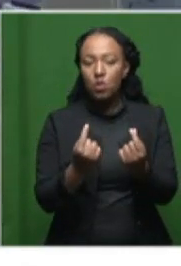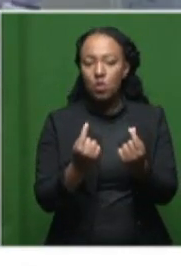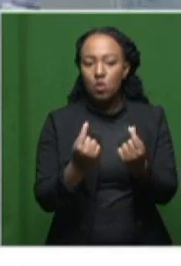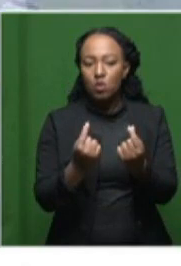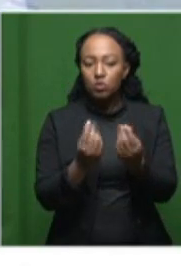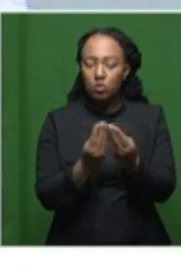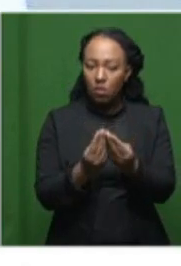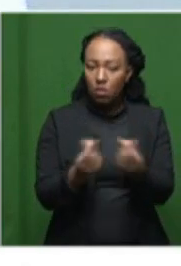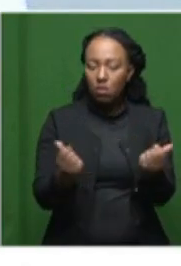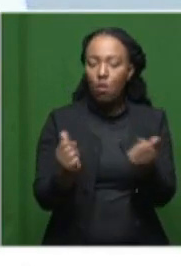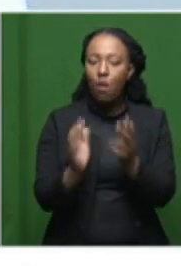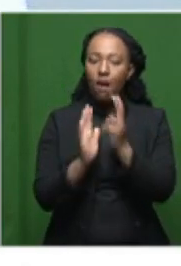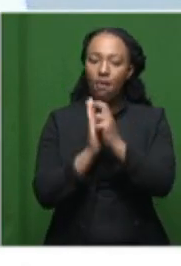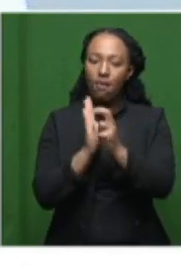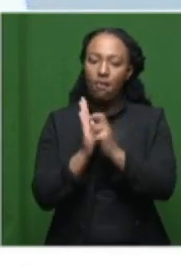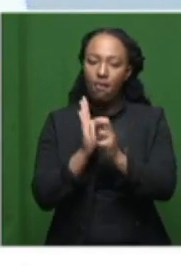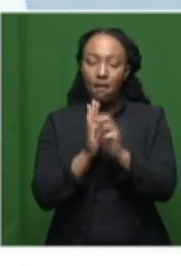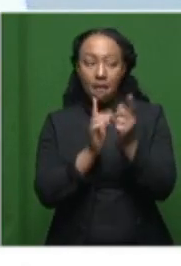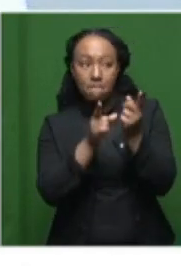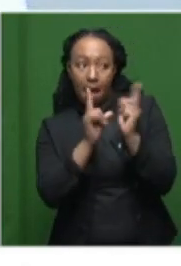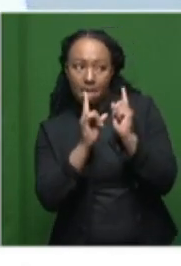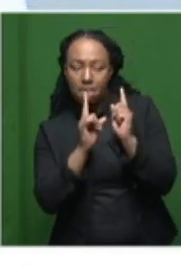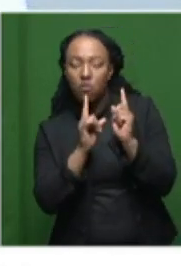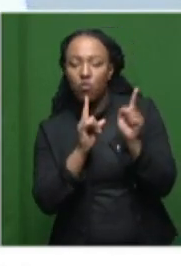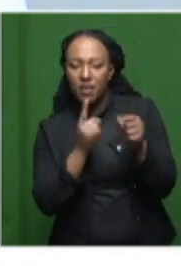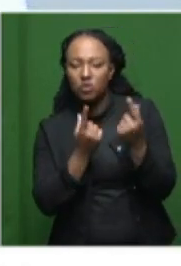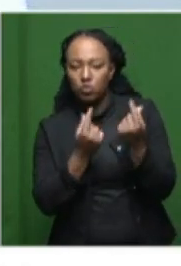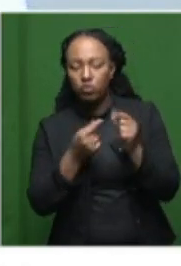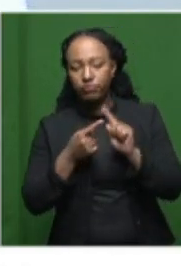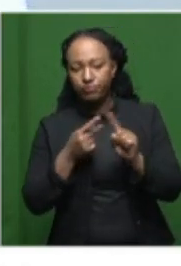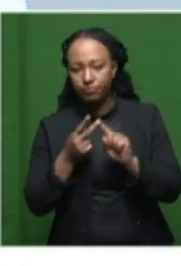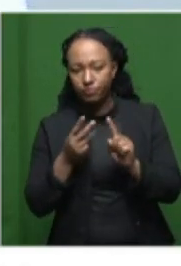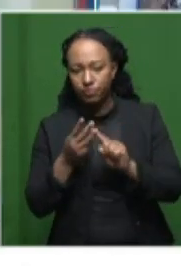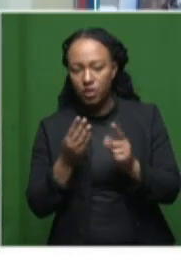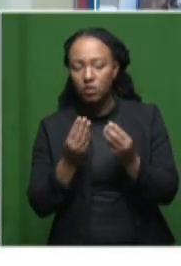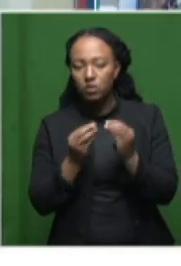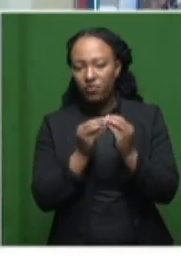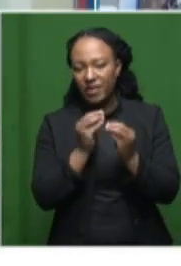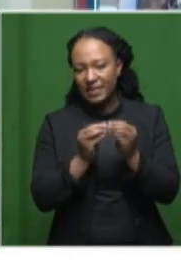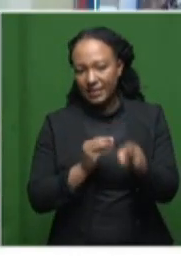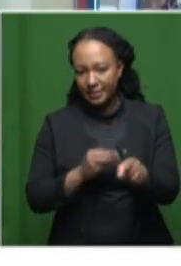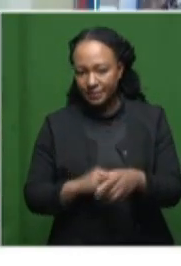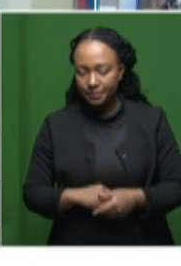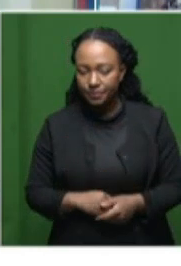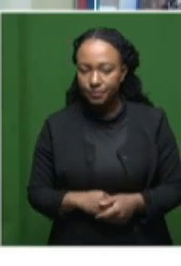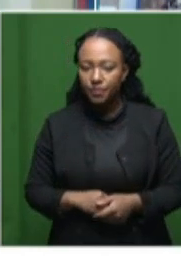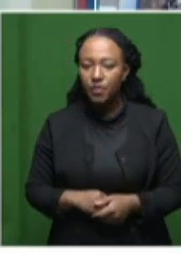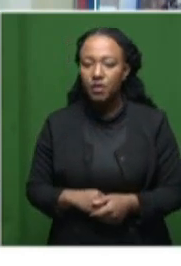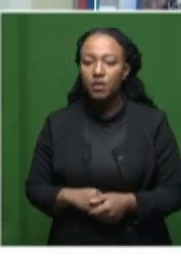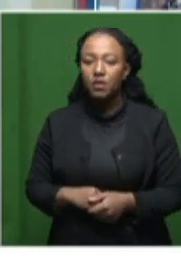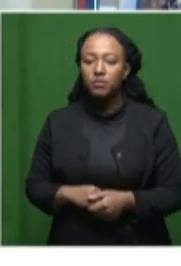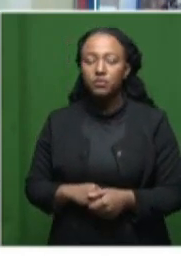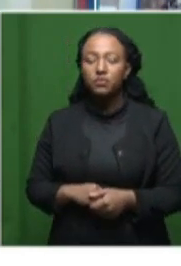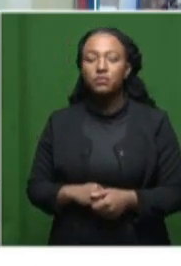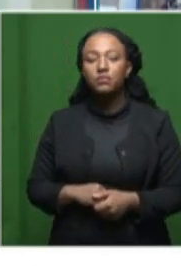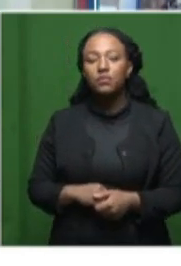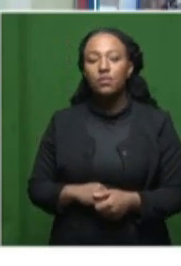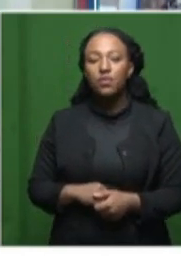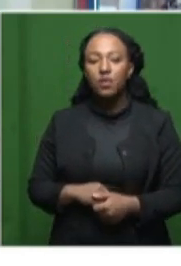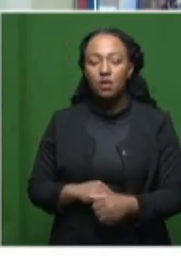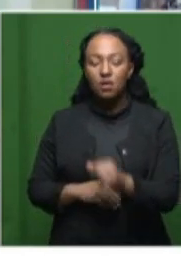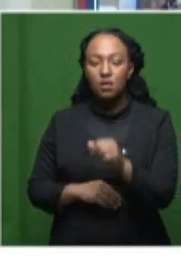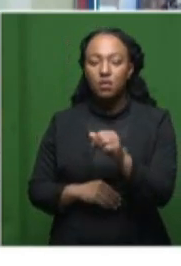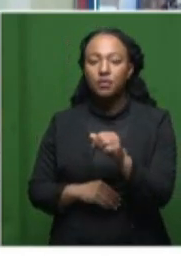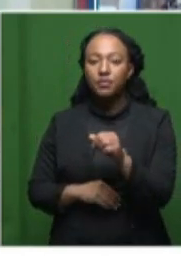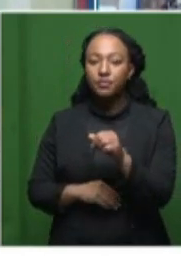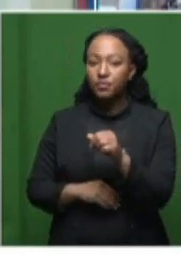that were imposed by the regulator. Mr. Mbambo, you talk about some of the conditions and, of